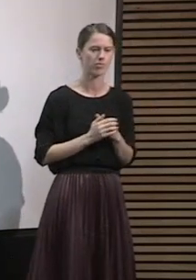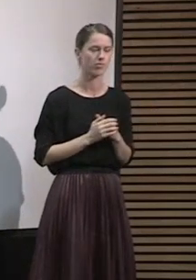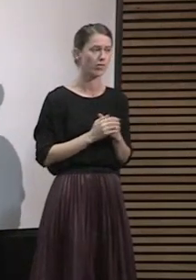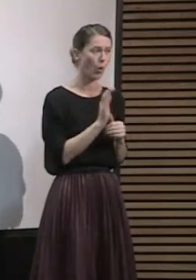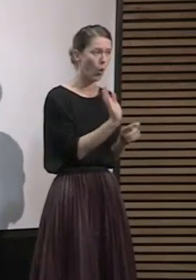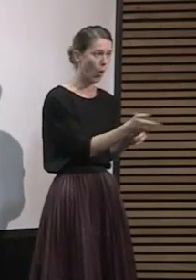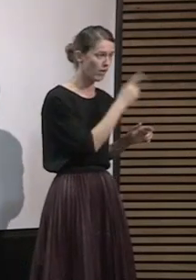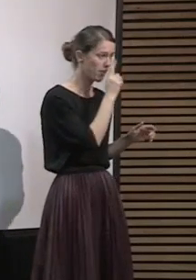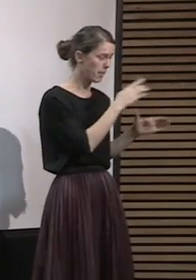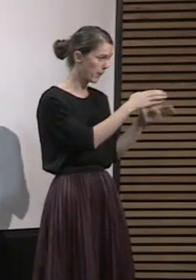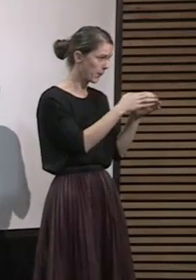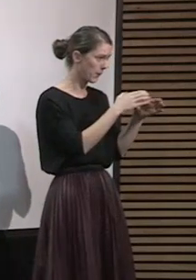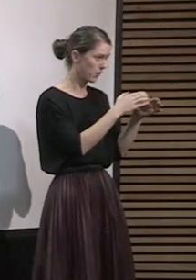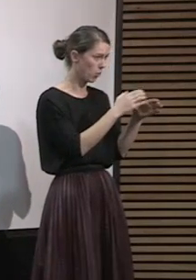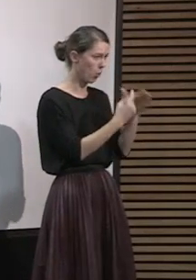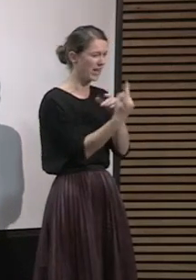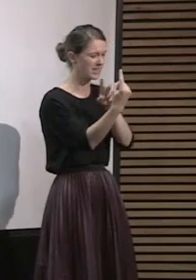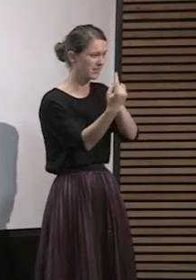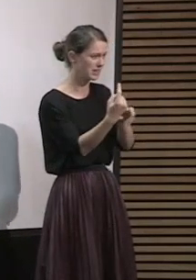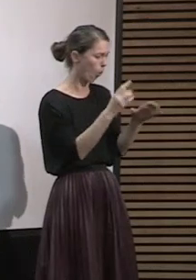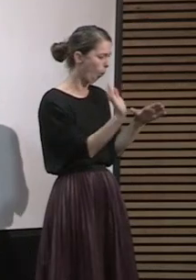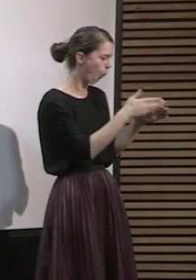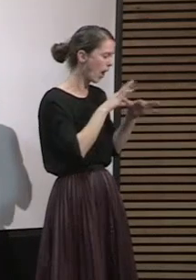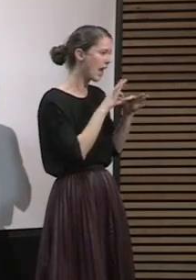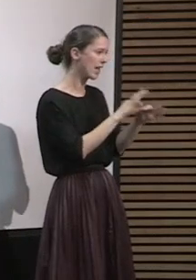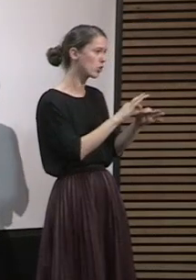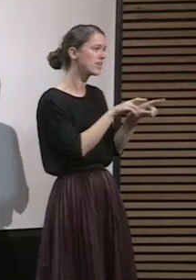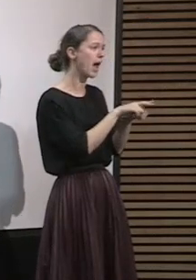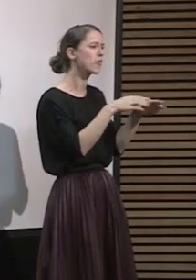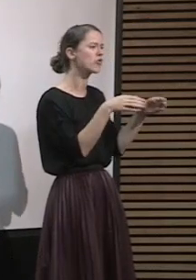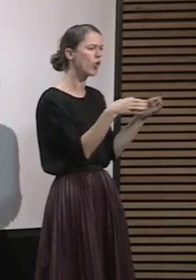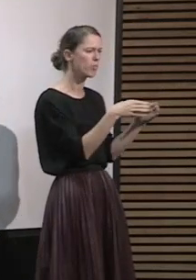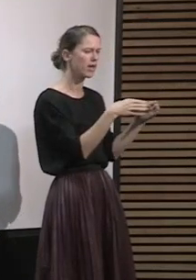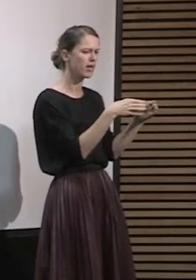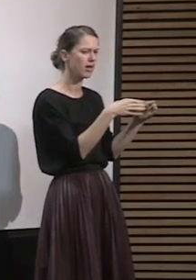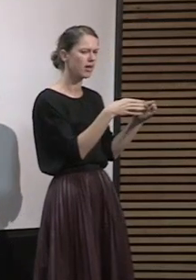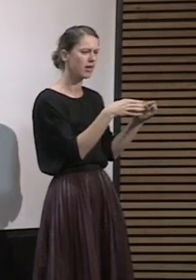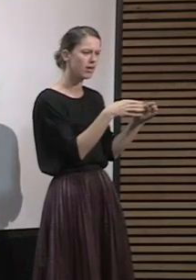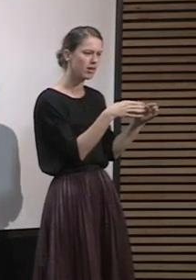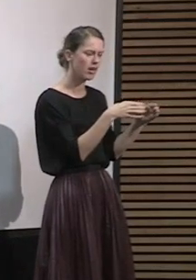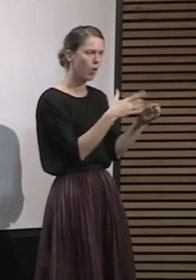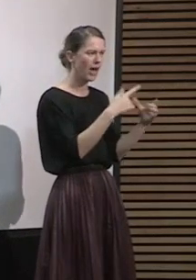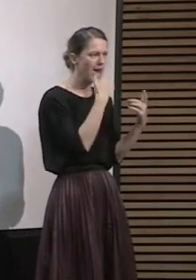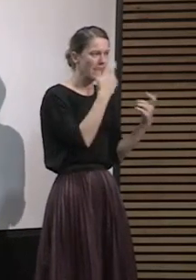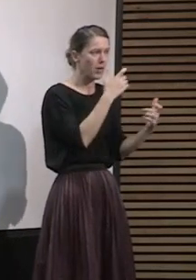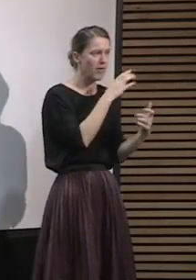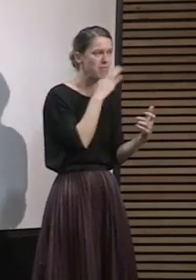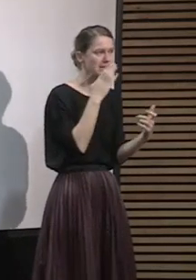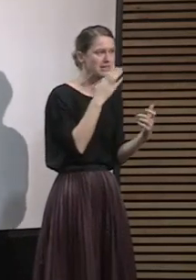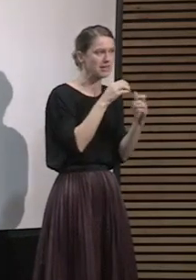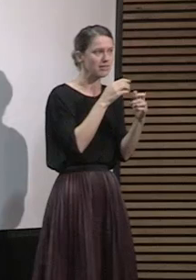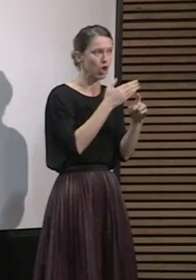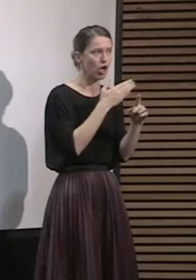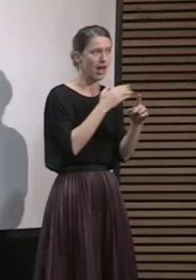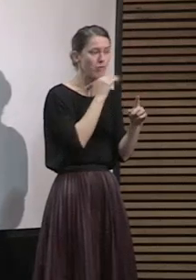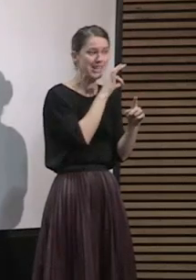cases except the one still under investigation can be linked to the same cluster. Have we dodged a bullet here? It is heartening to see